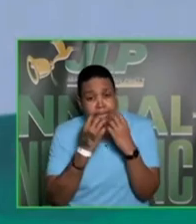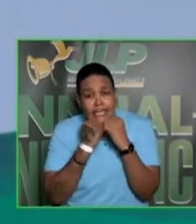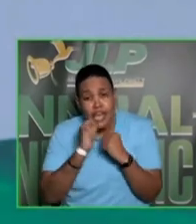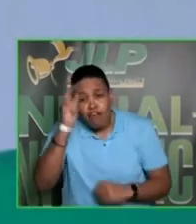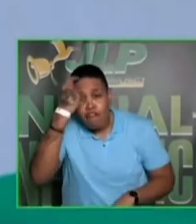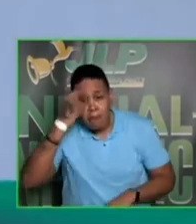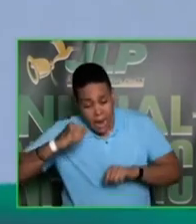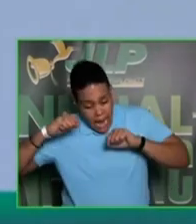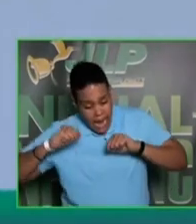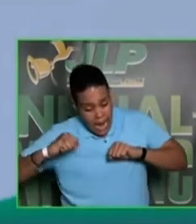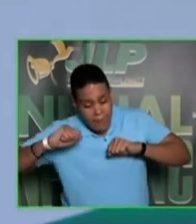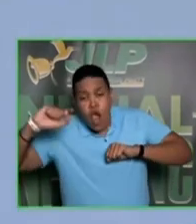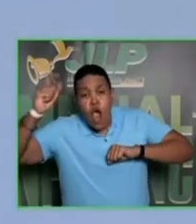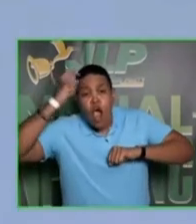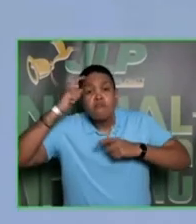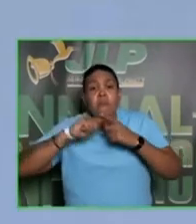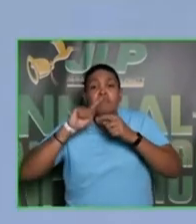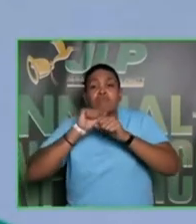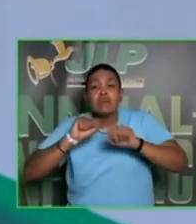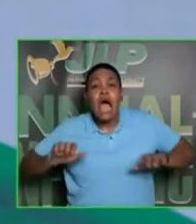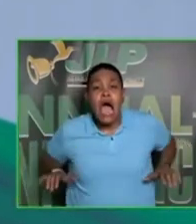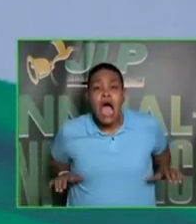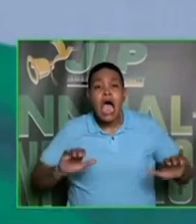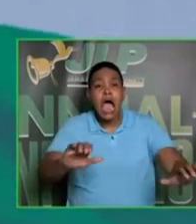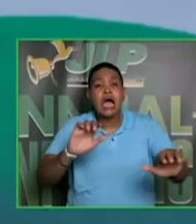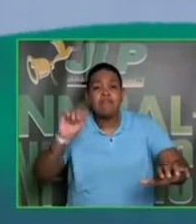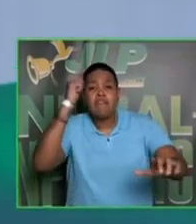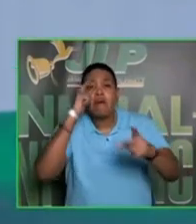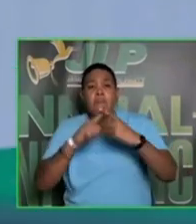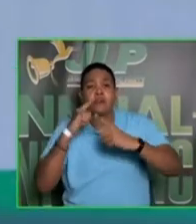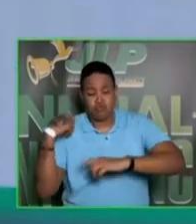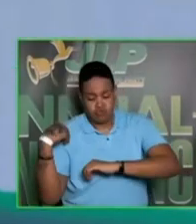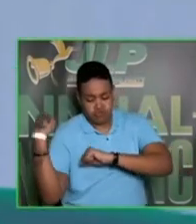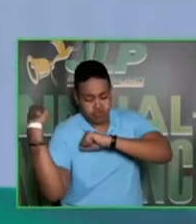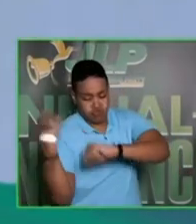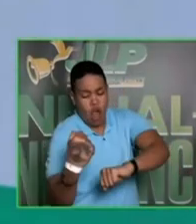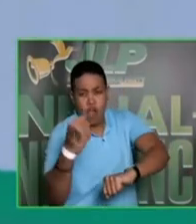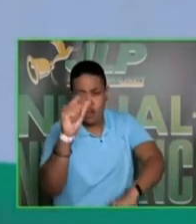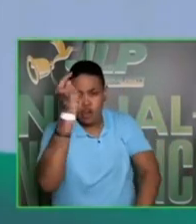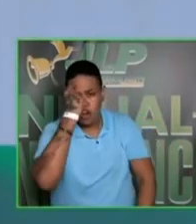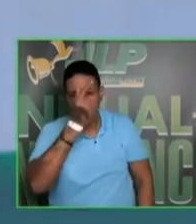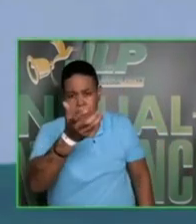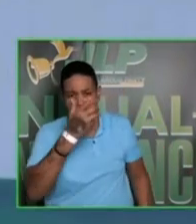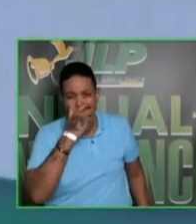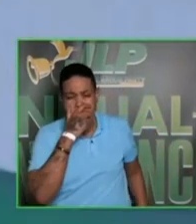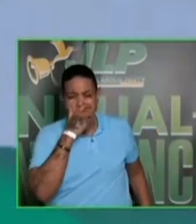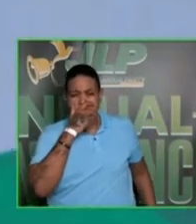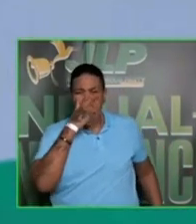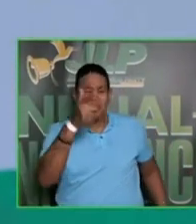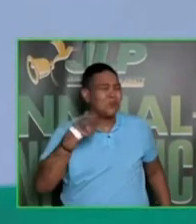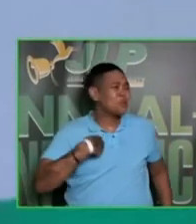capable government, an active government, and a strong government. We